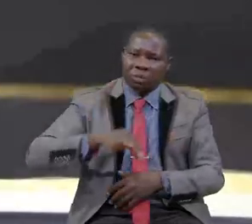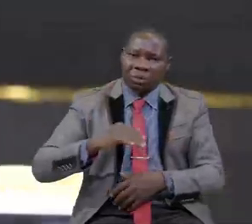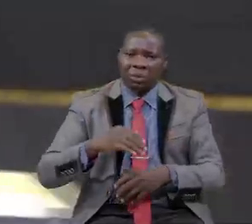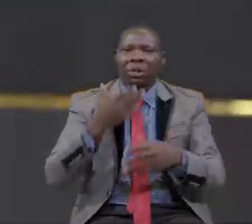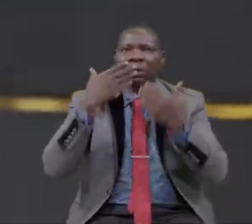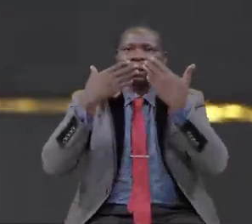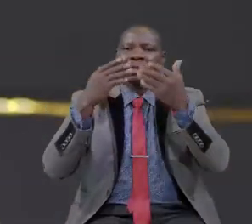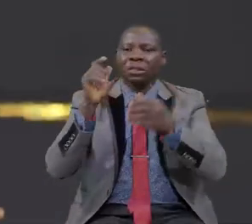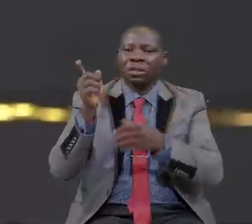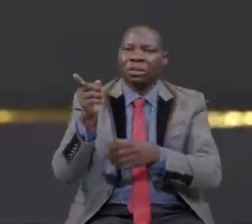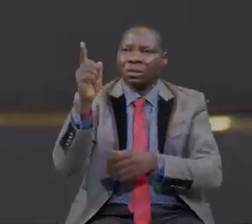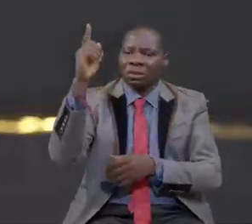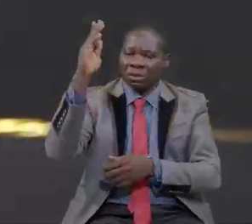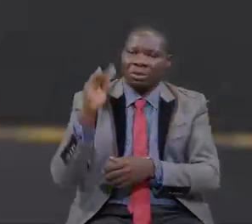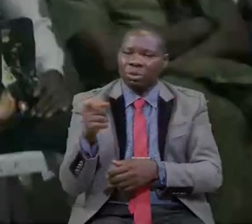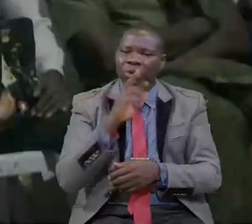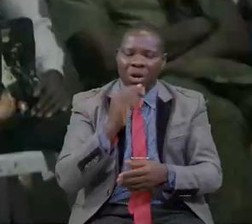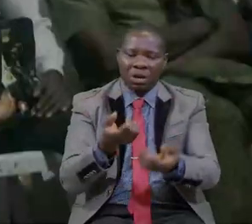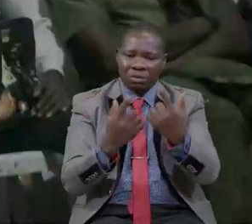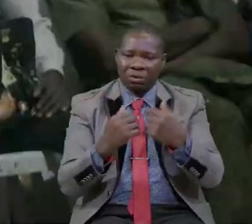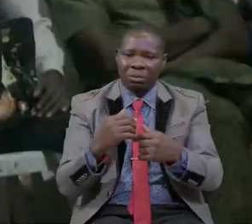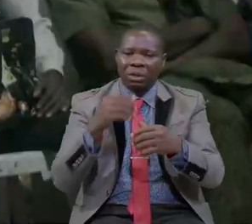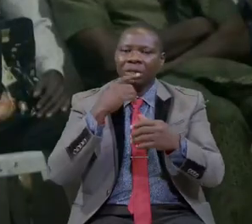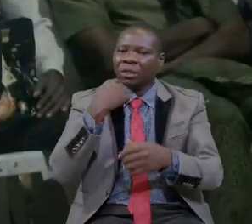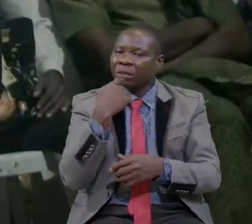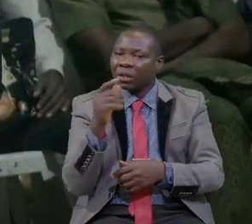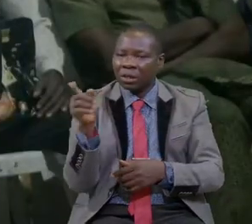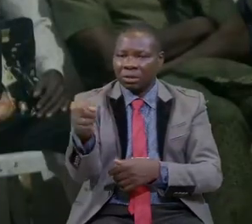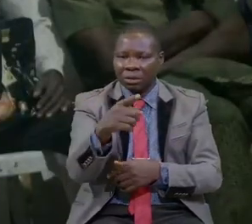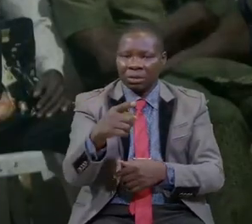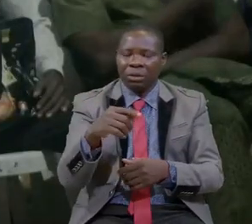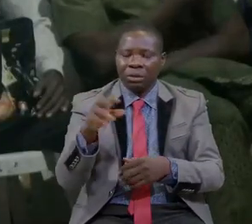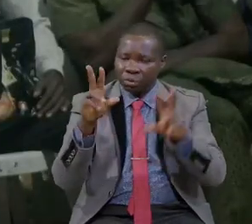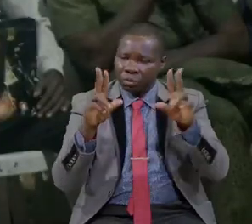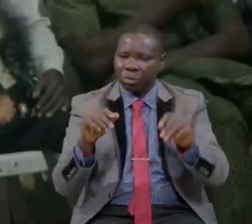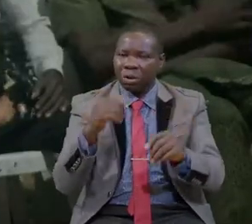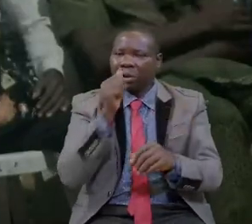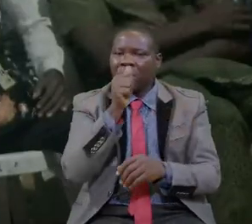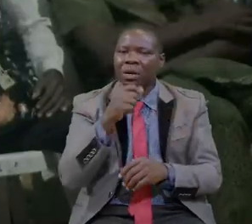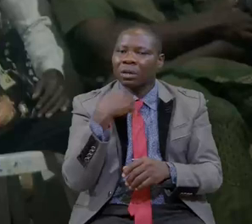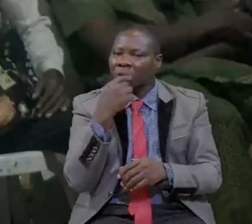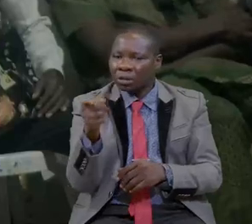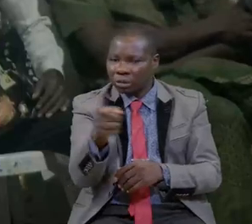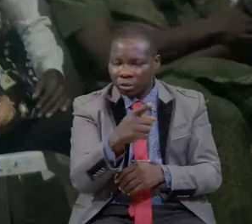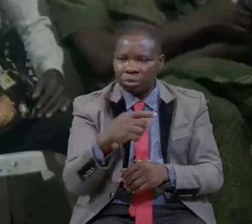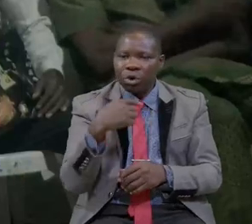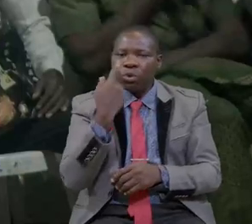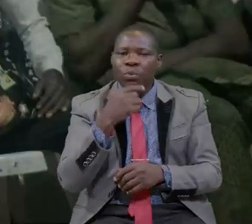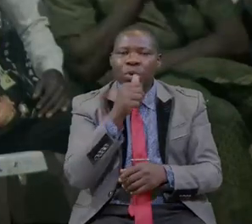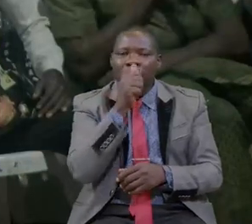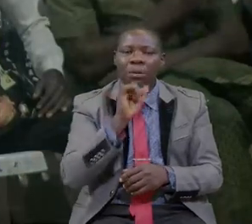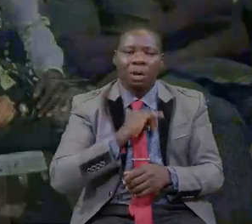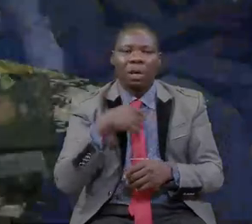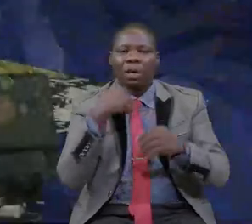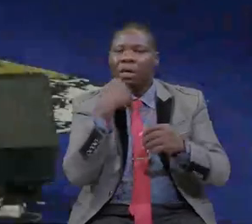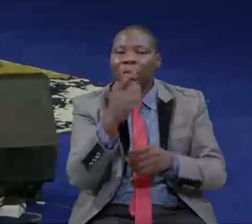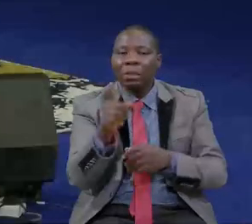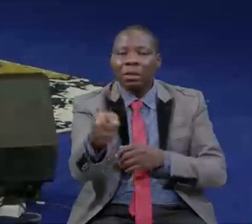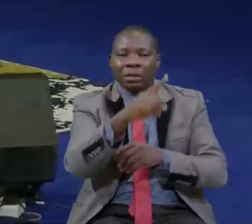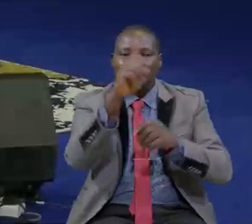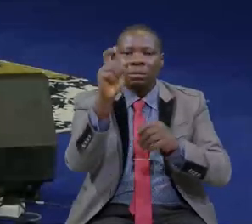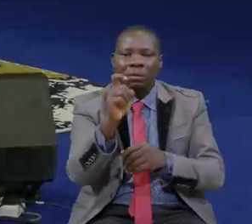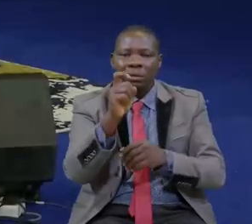I'm telling you. Who am I telling? I said, who am I telling? Let me read the words